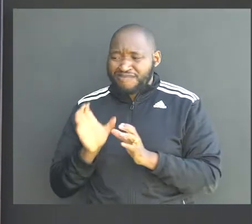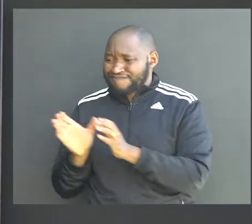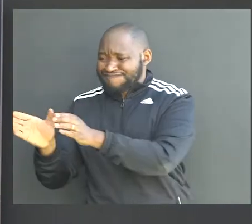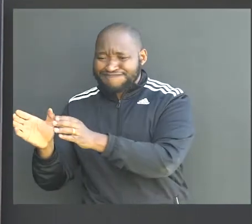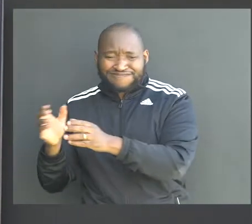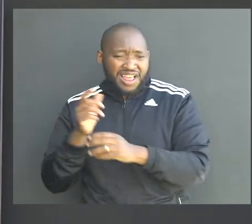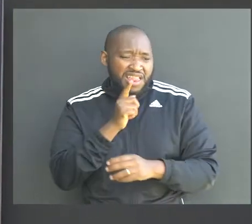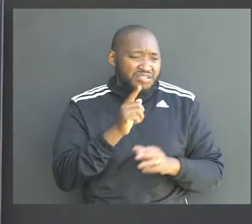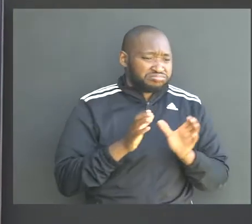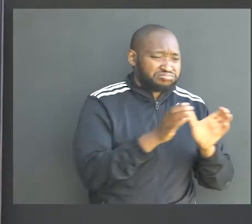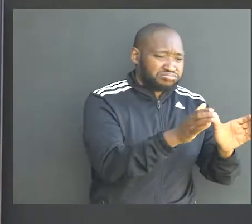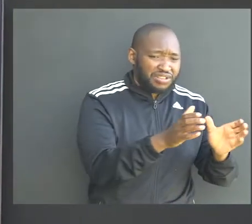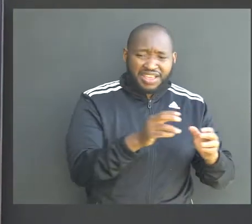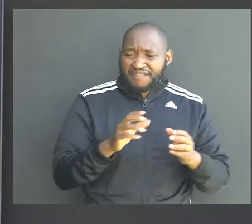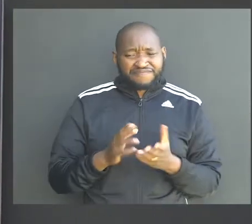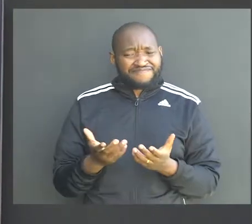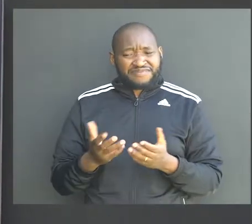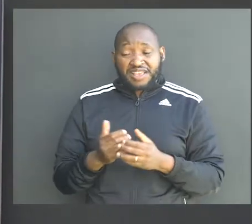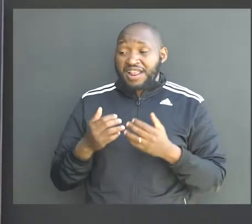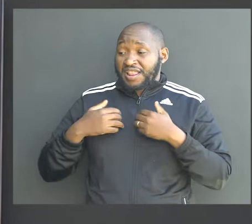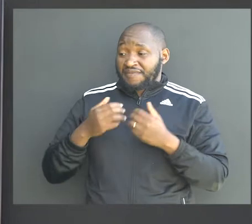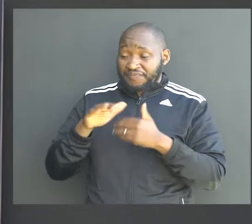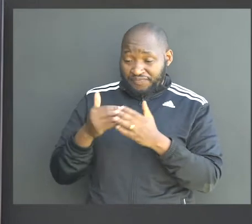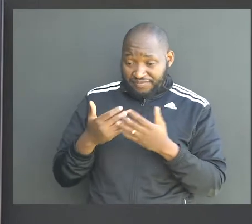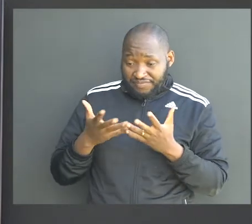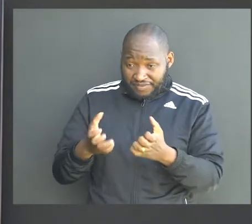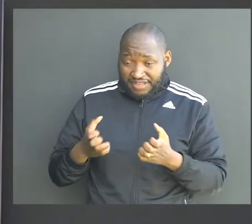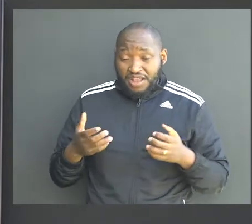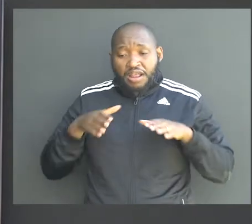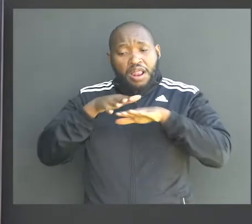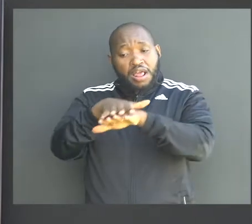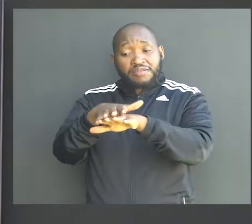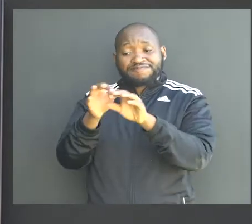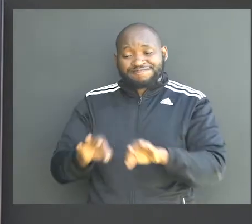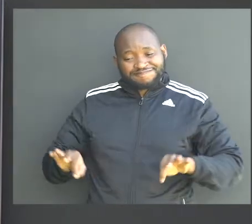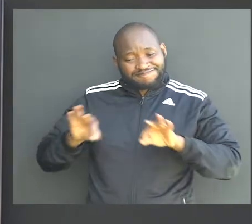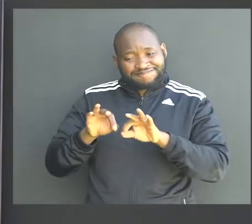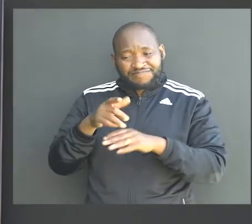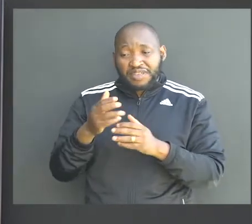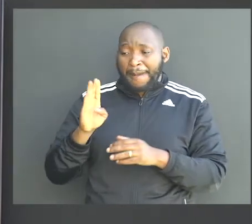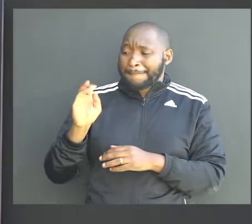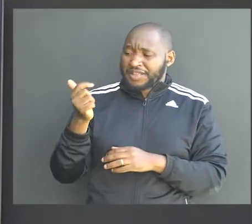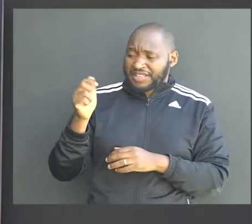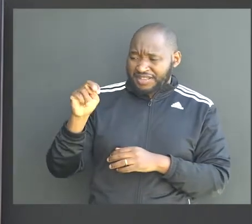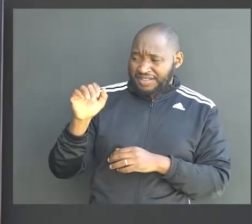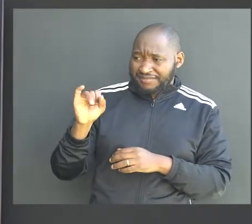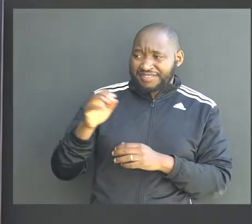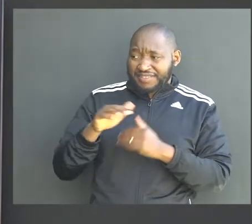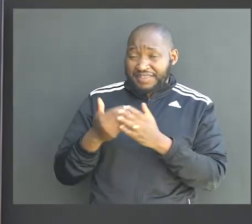that the deaf do things, but they do things on their own. You know, I love when you said come together, because that's exactly what Batanani